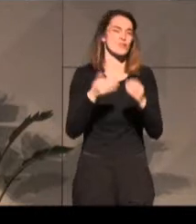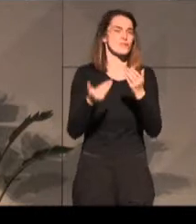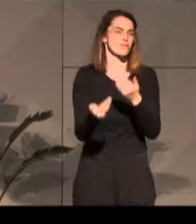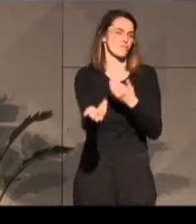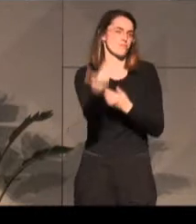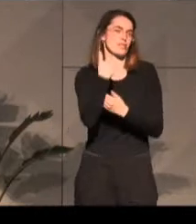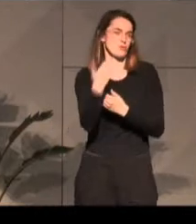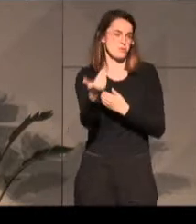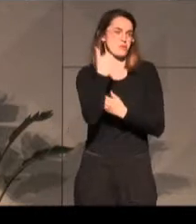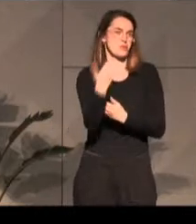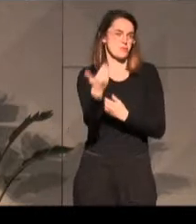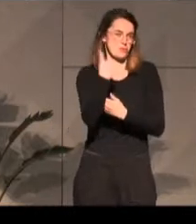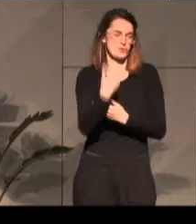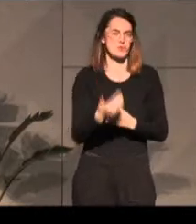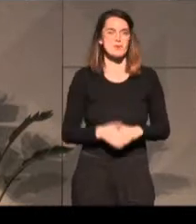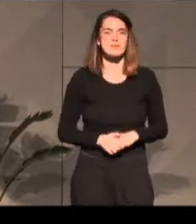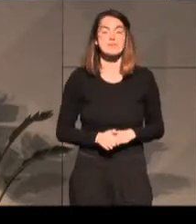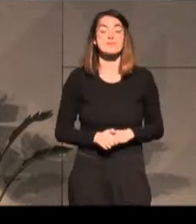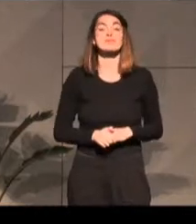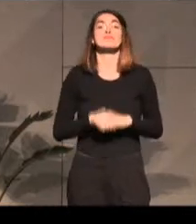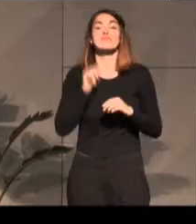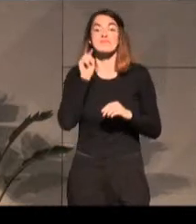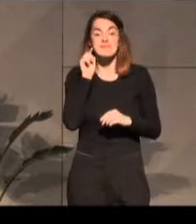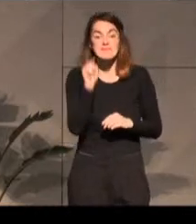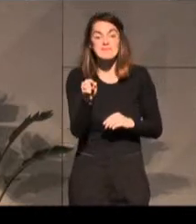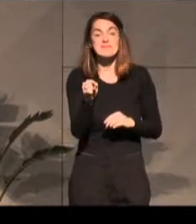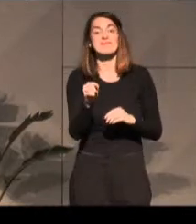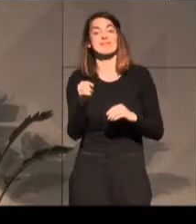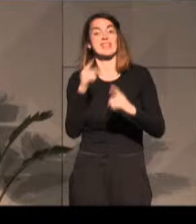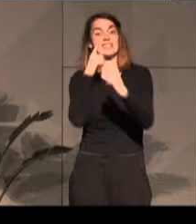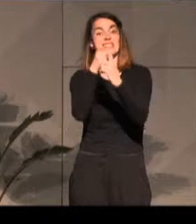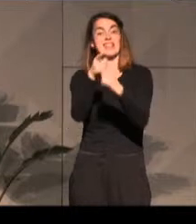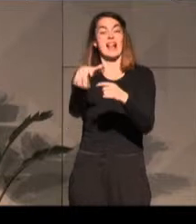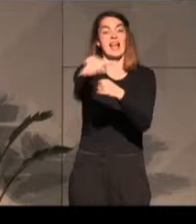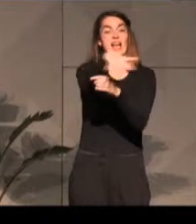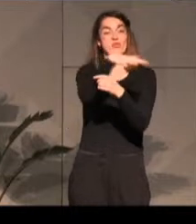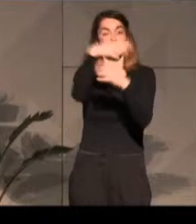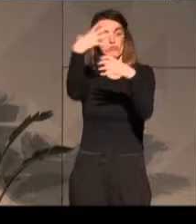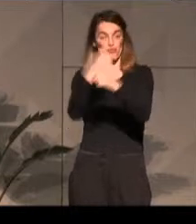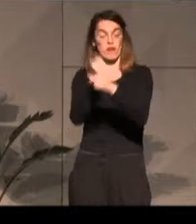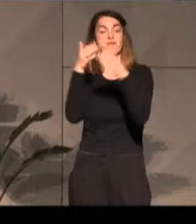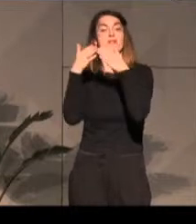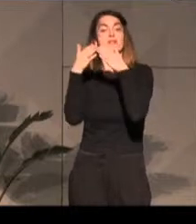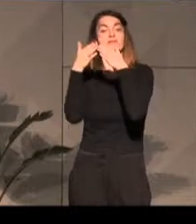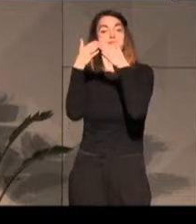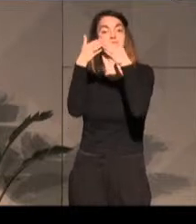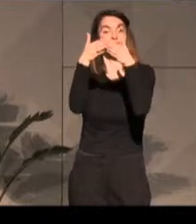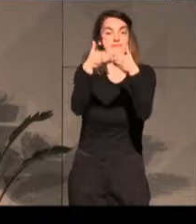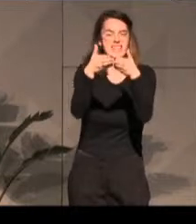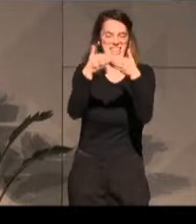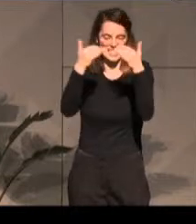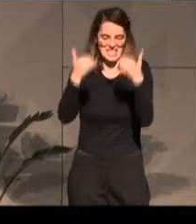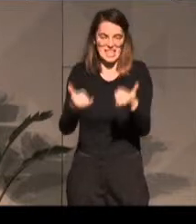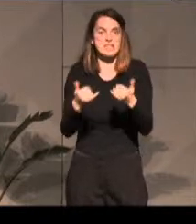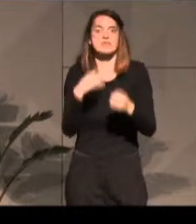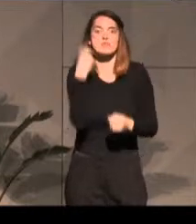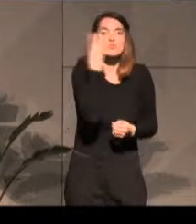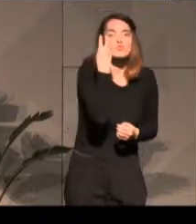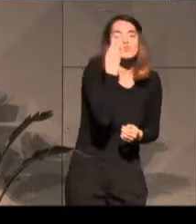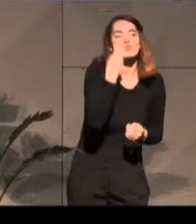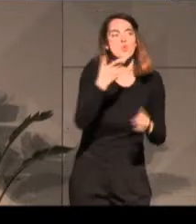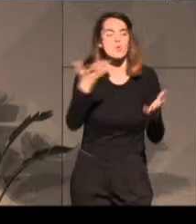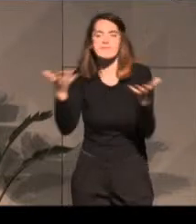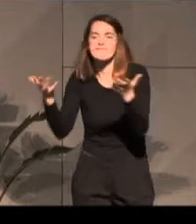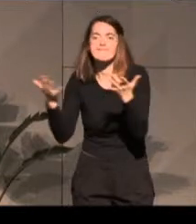expedition. On September 29th, we reached our target region, and our first task was to find an ice